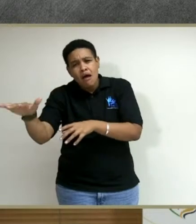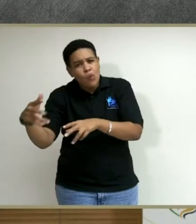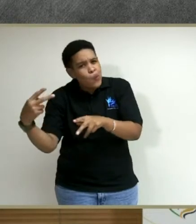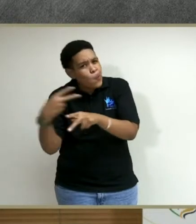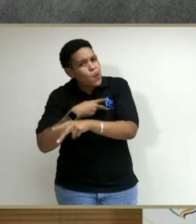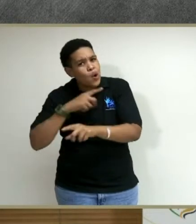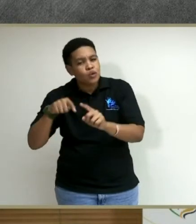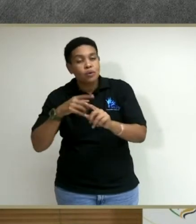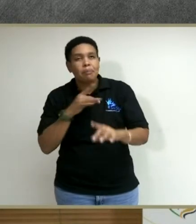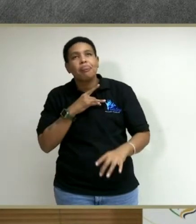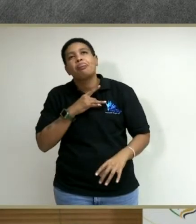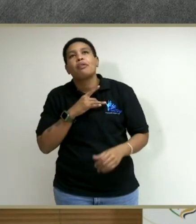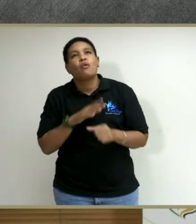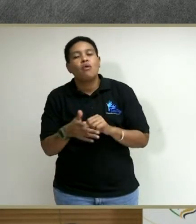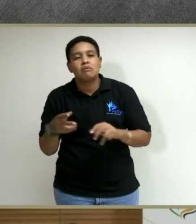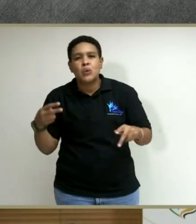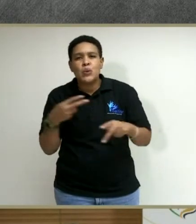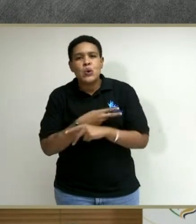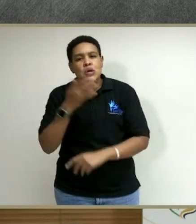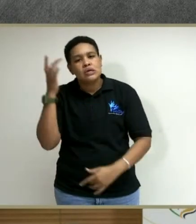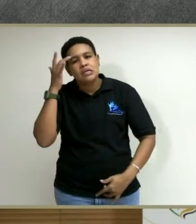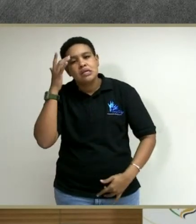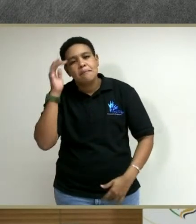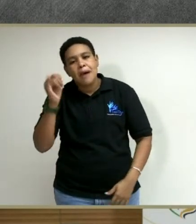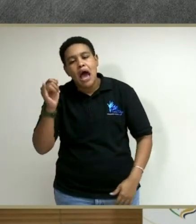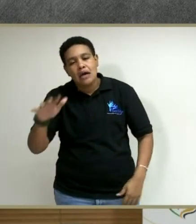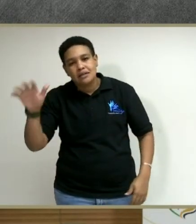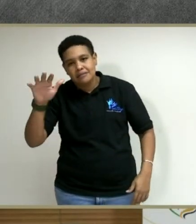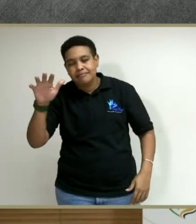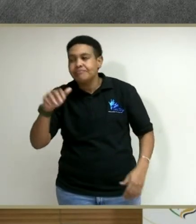contract the COVID-19 illness. Next slide, please.